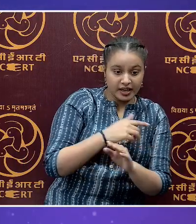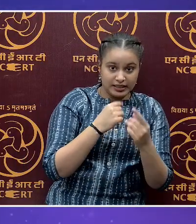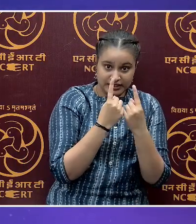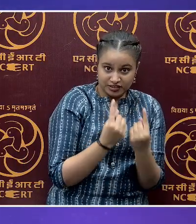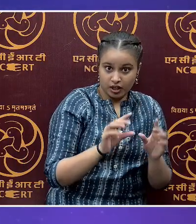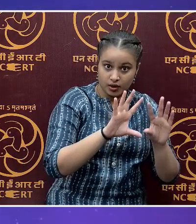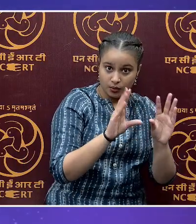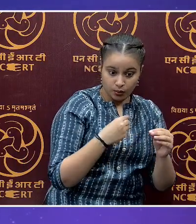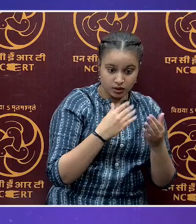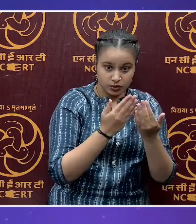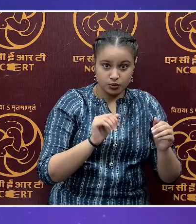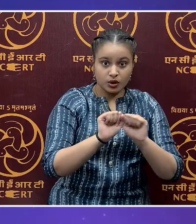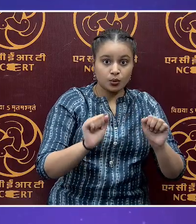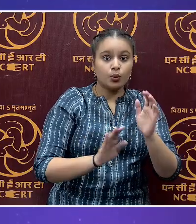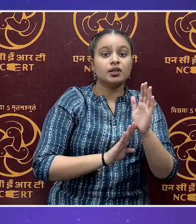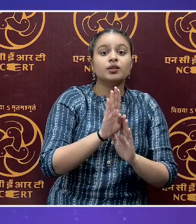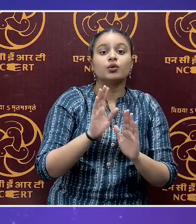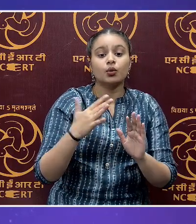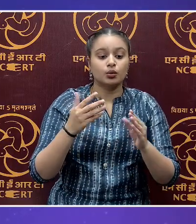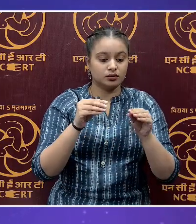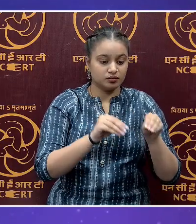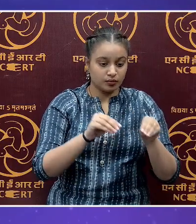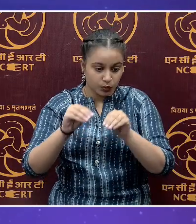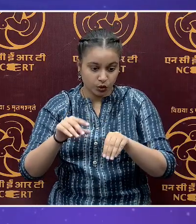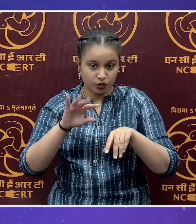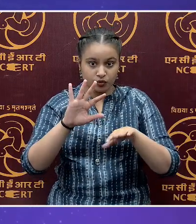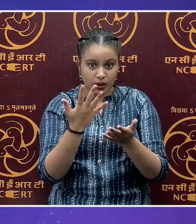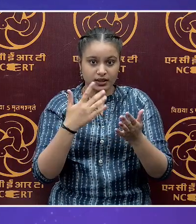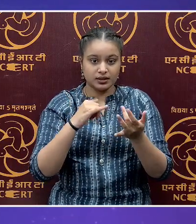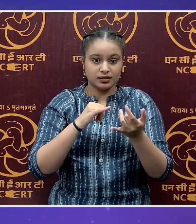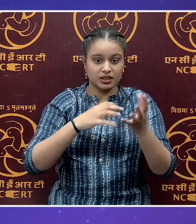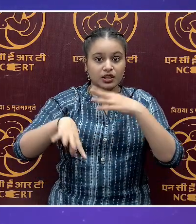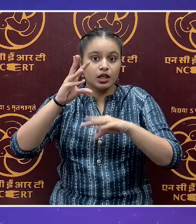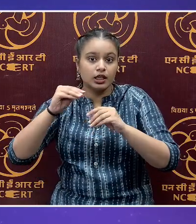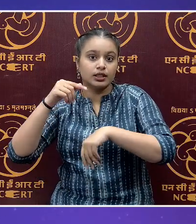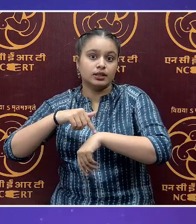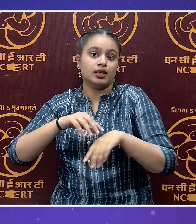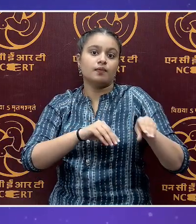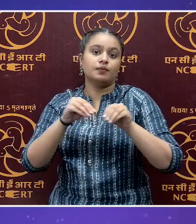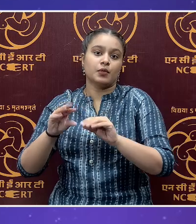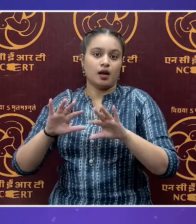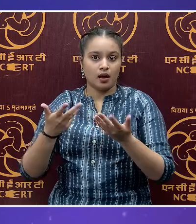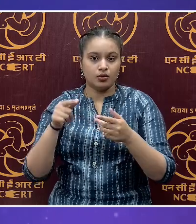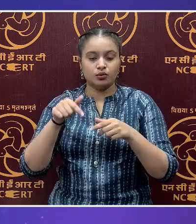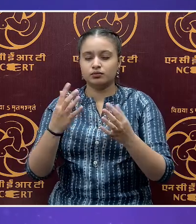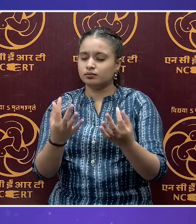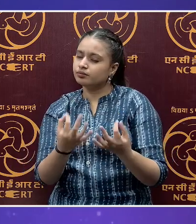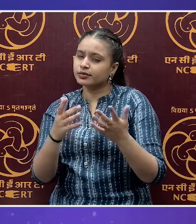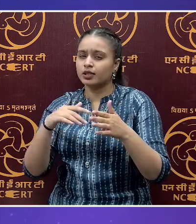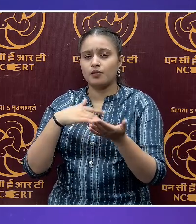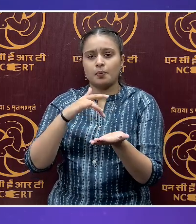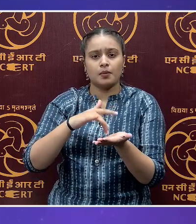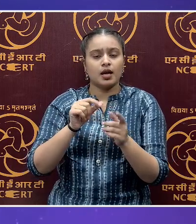help to the children's growth, that how to move from the one stage to the learning journey points of view. So this is the wonderful platform where